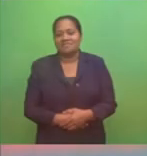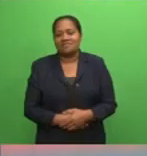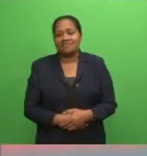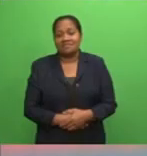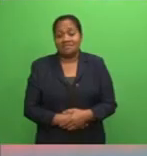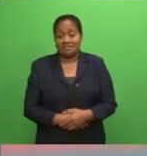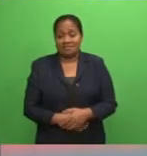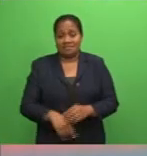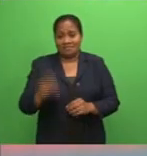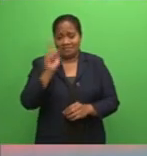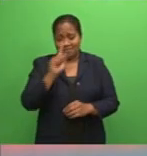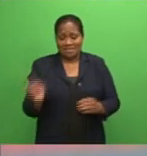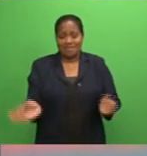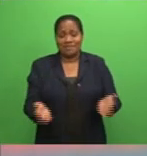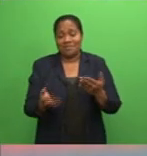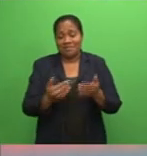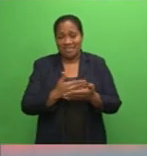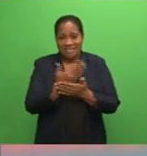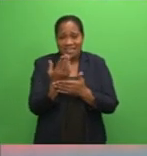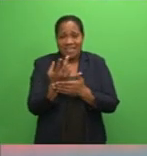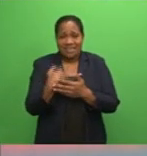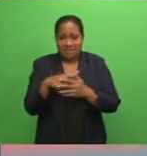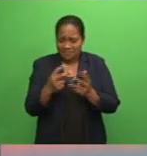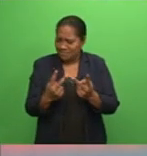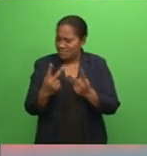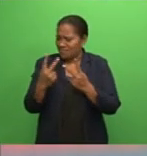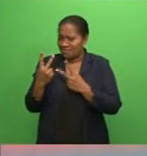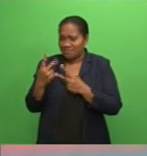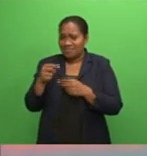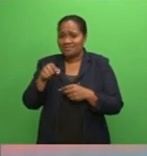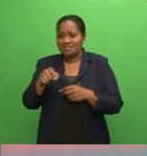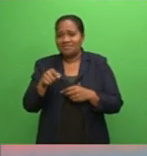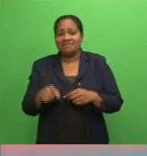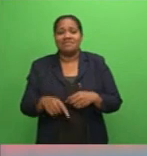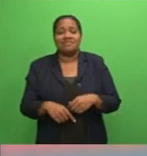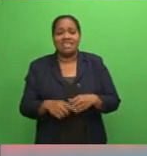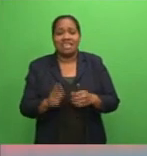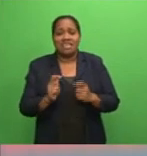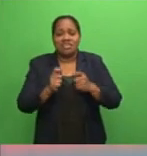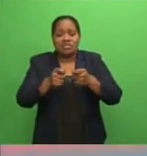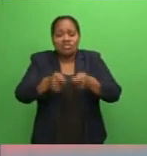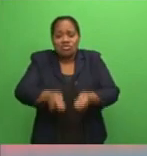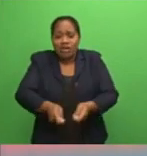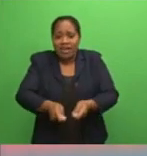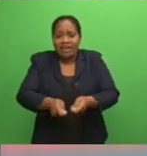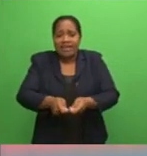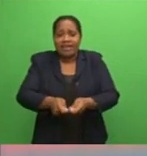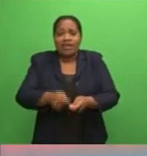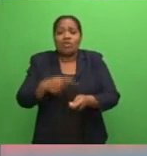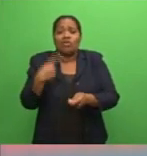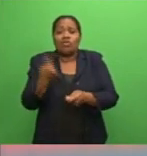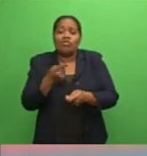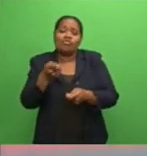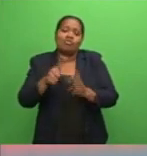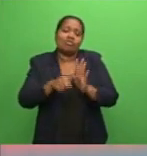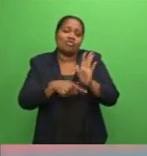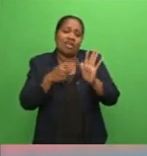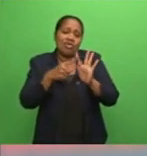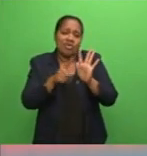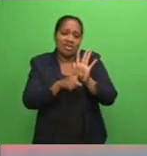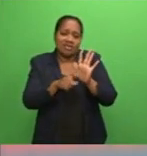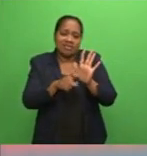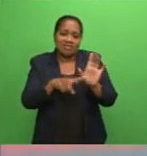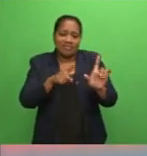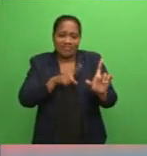In today's Play of the Day, we take a look back at a brilliant solo try scored by the master himself, Jerry Tuwai, on the World